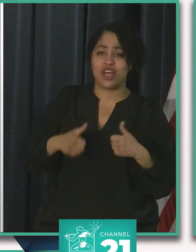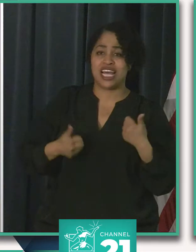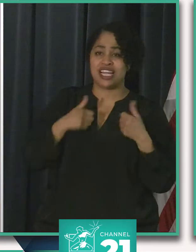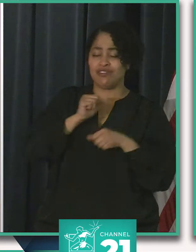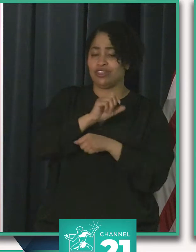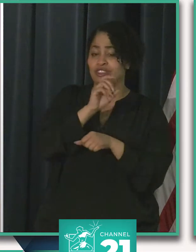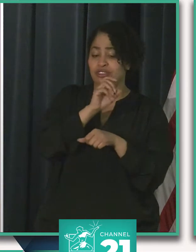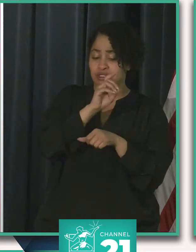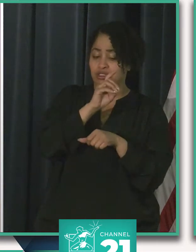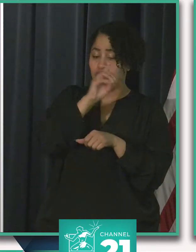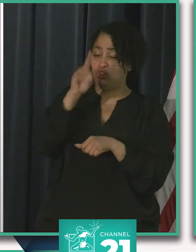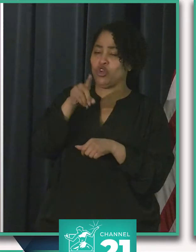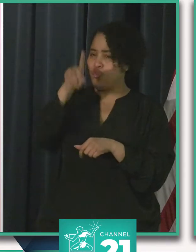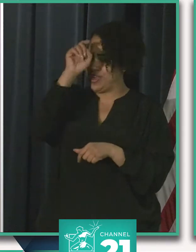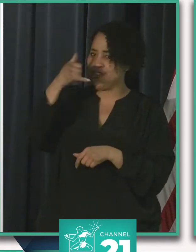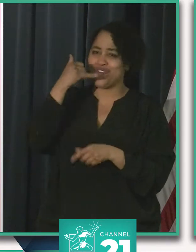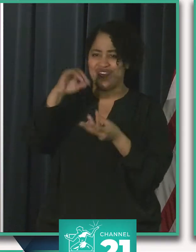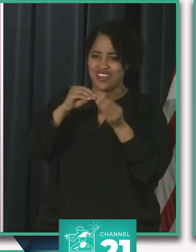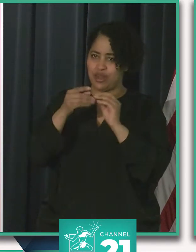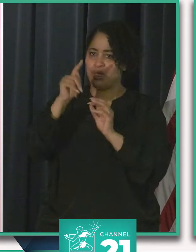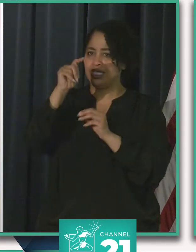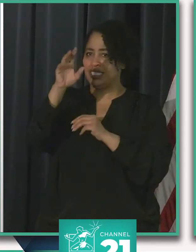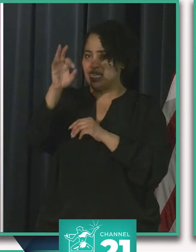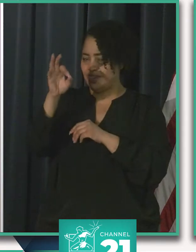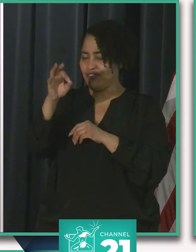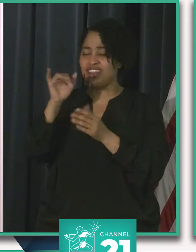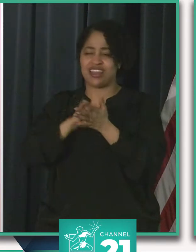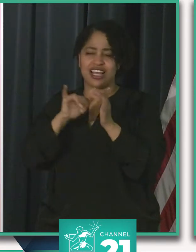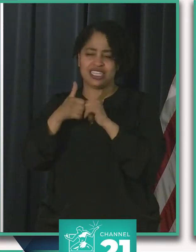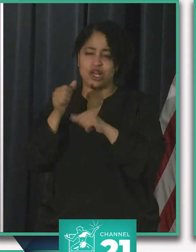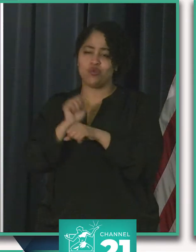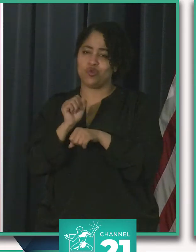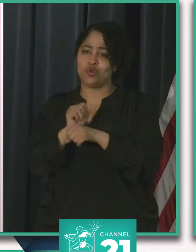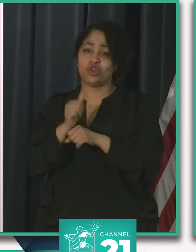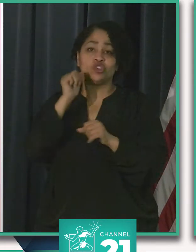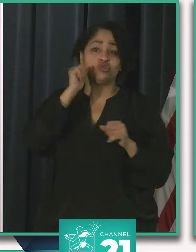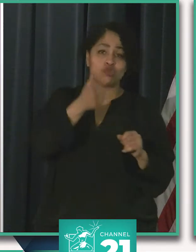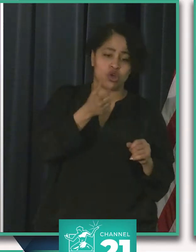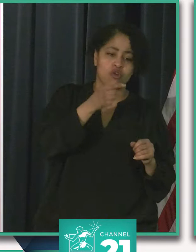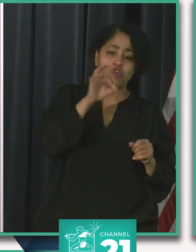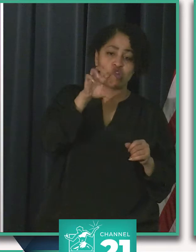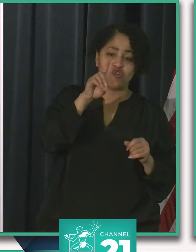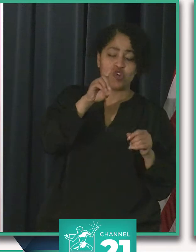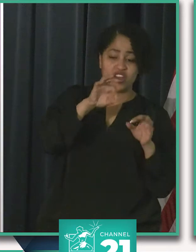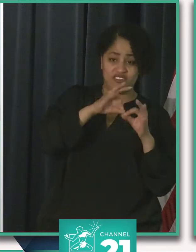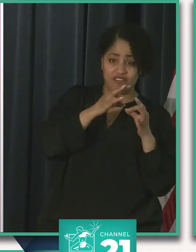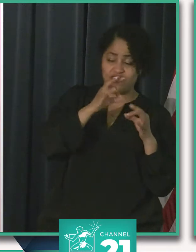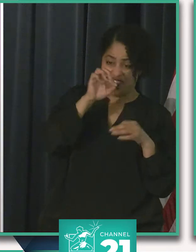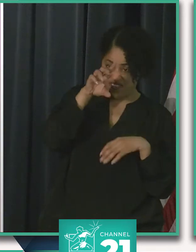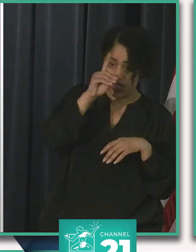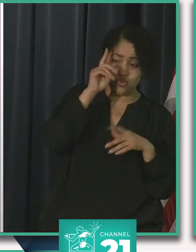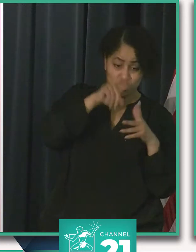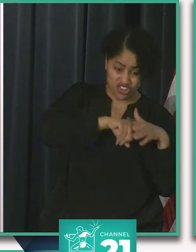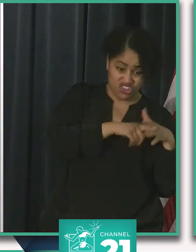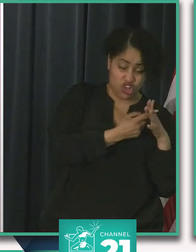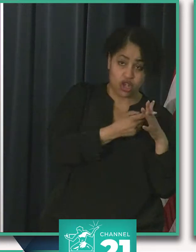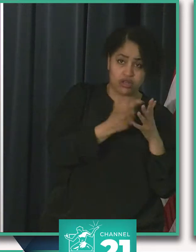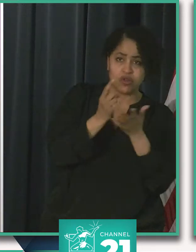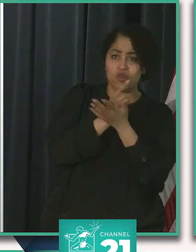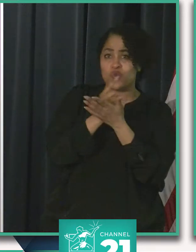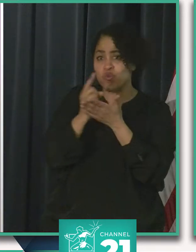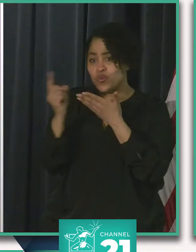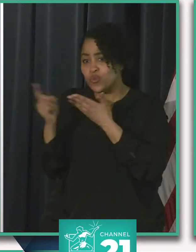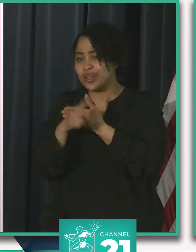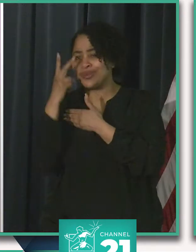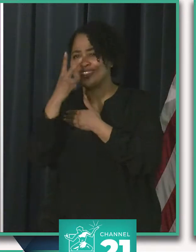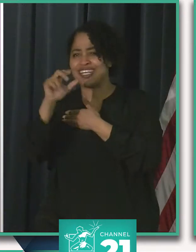the number at TCF. That's the way the two work together. Tomorrow, Ford Field is going to start. Within a week, you're going to see more than